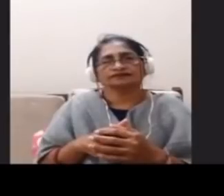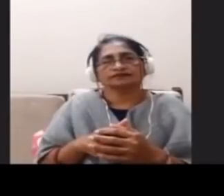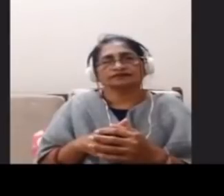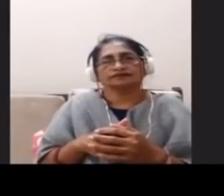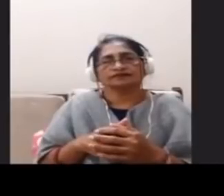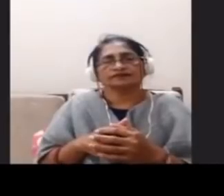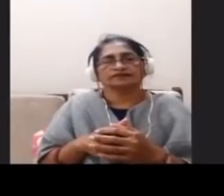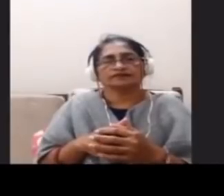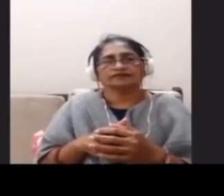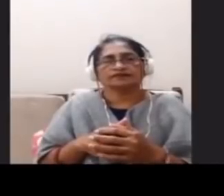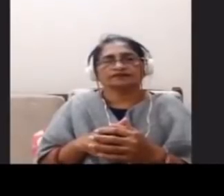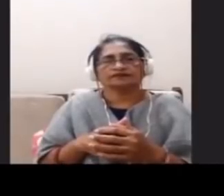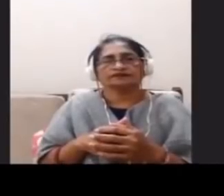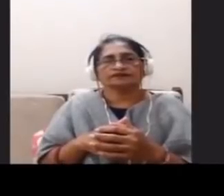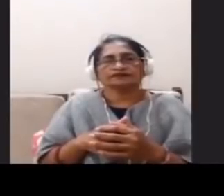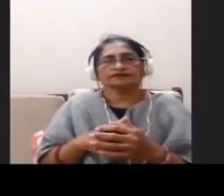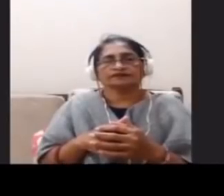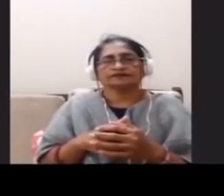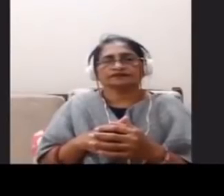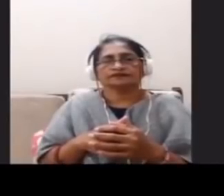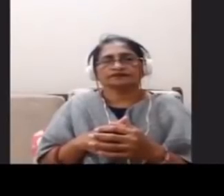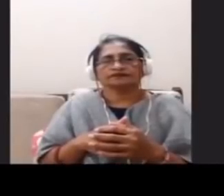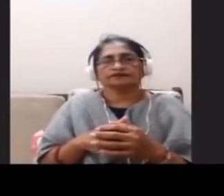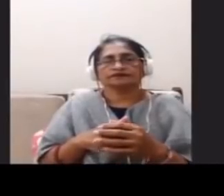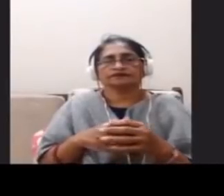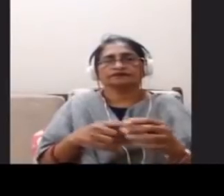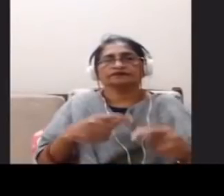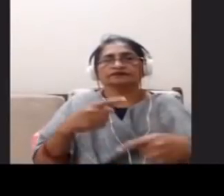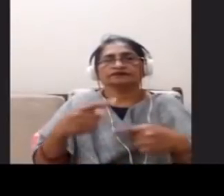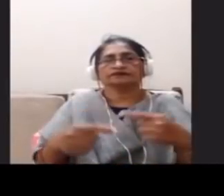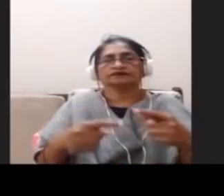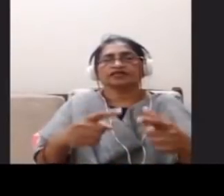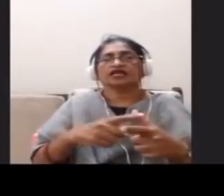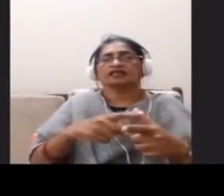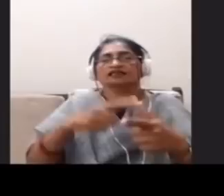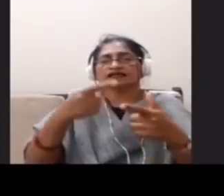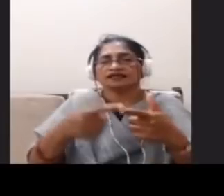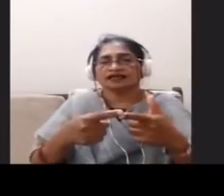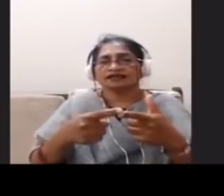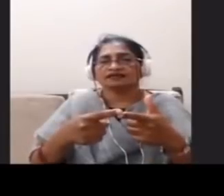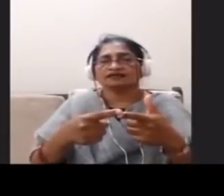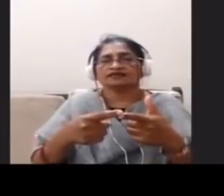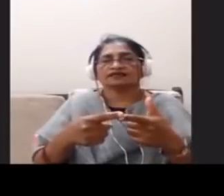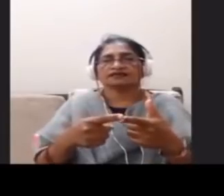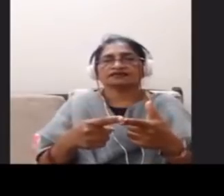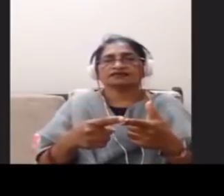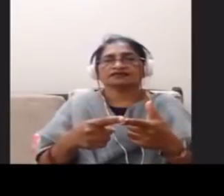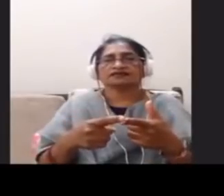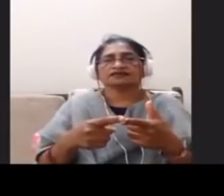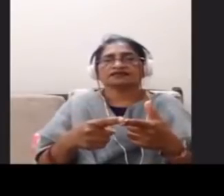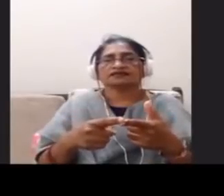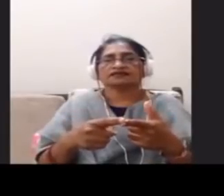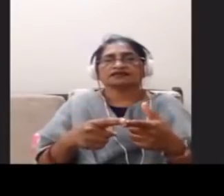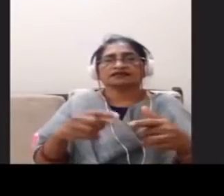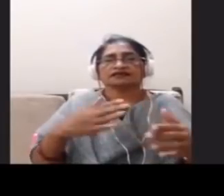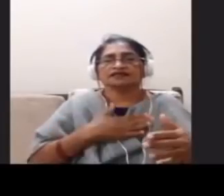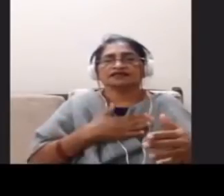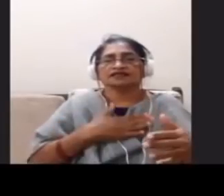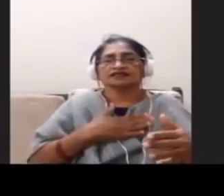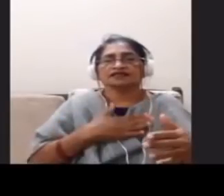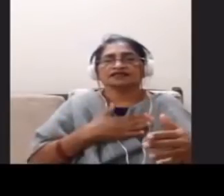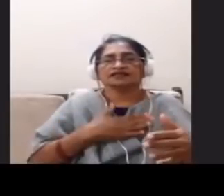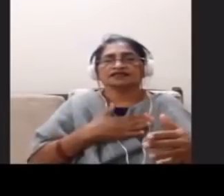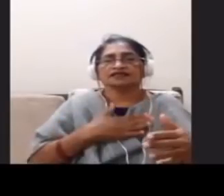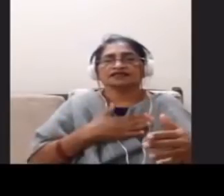So then we go on to our next guest of honor. It is my pleasure to